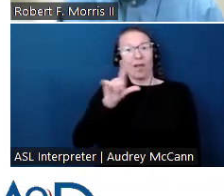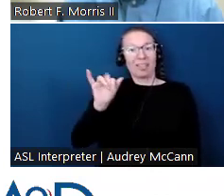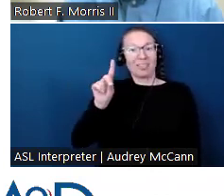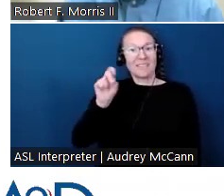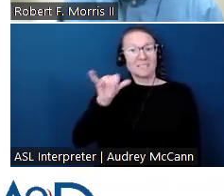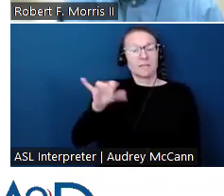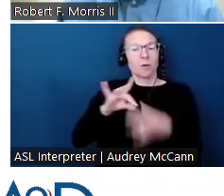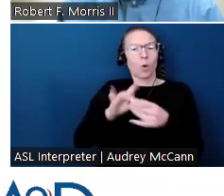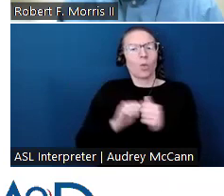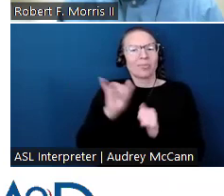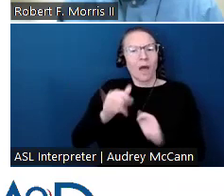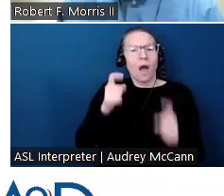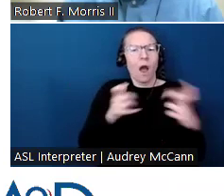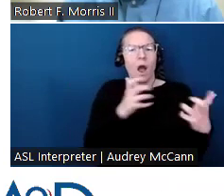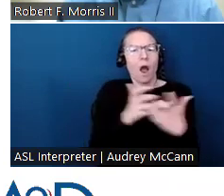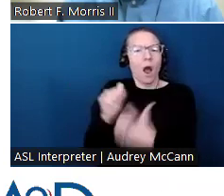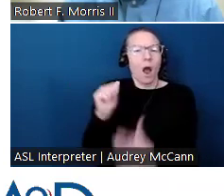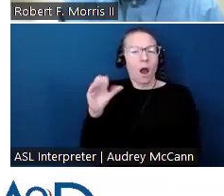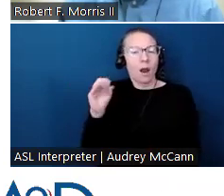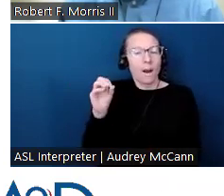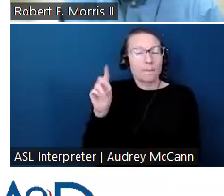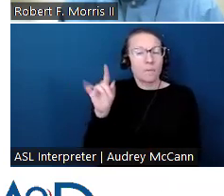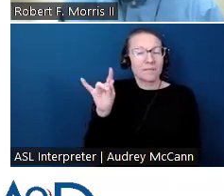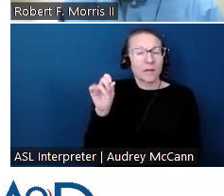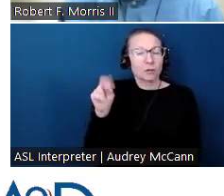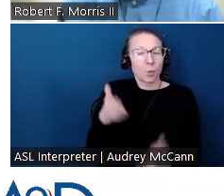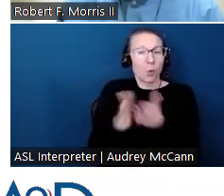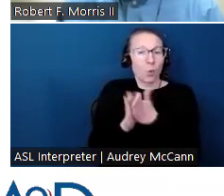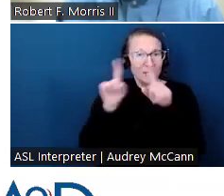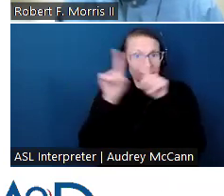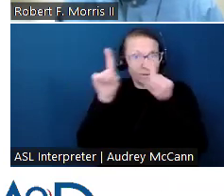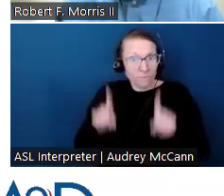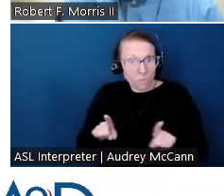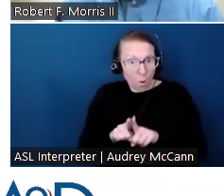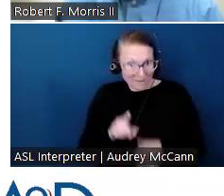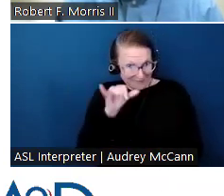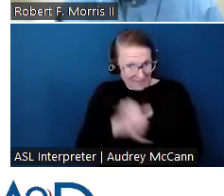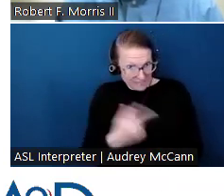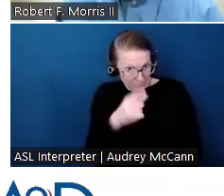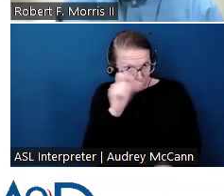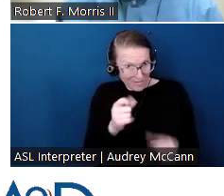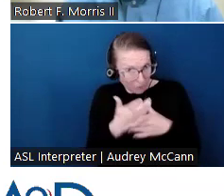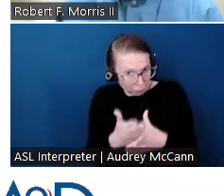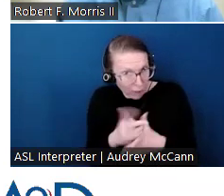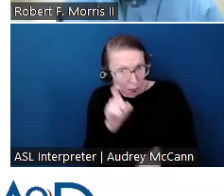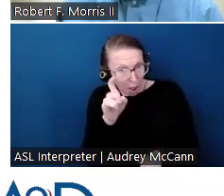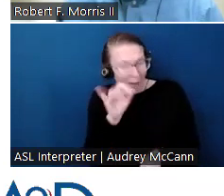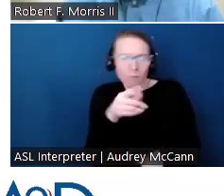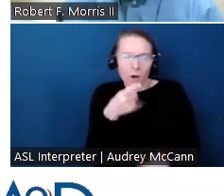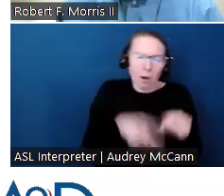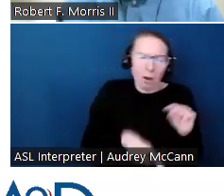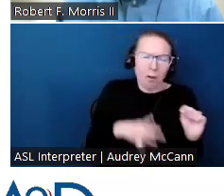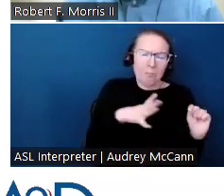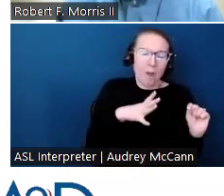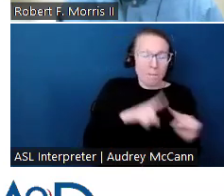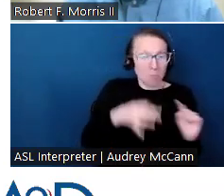request form. There was a request if that is something that can be shared. If it can't be, that's all right. But I didn't know if that is something you might be